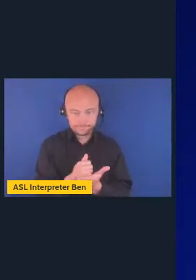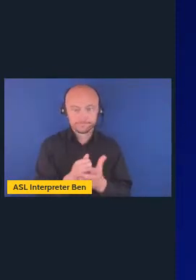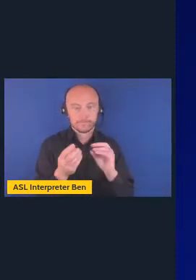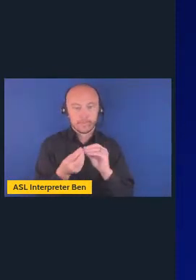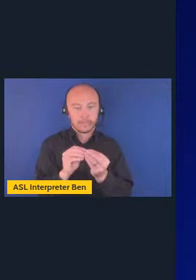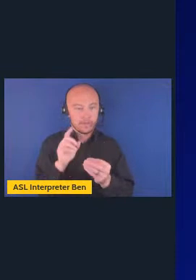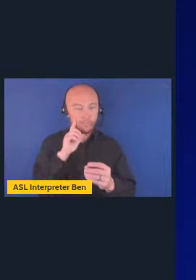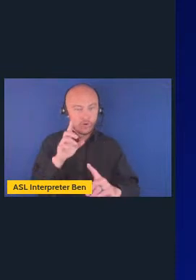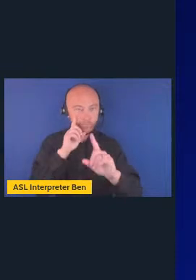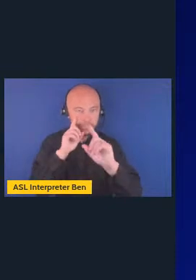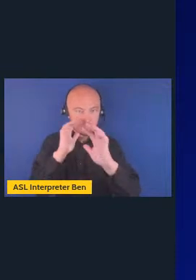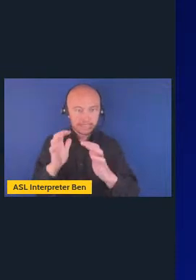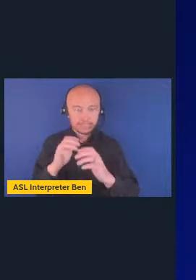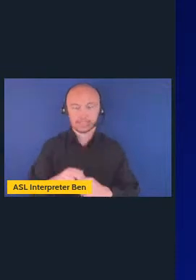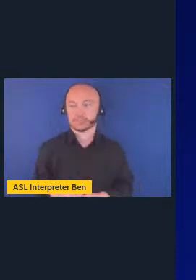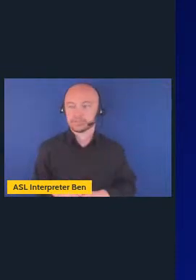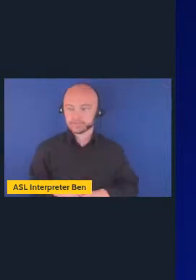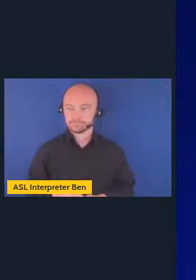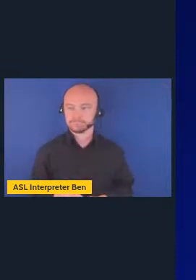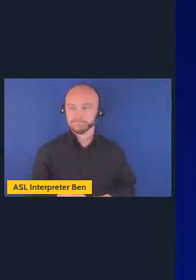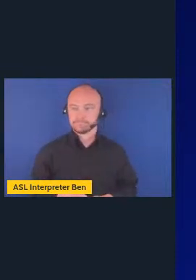of expected responses.